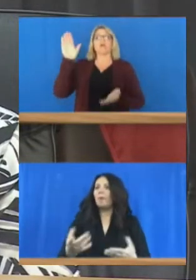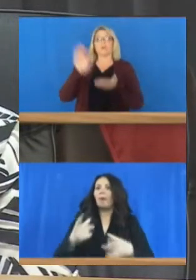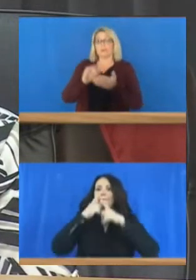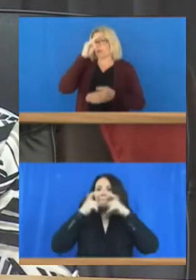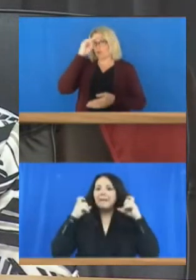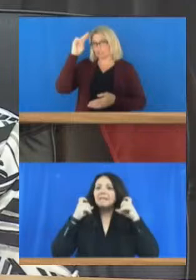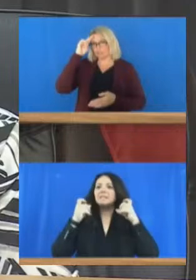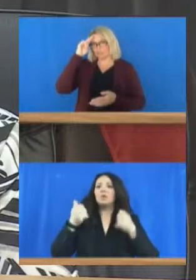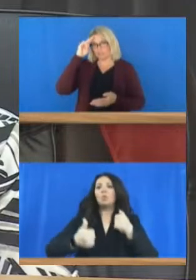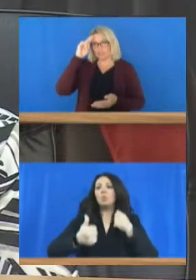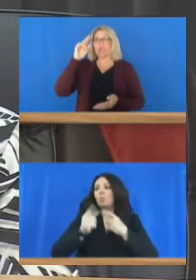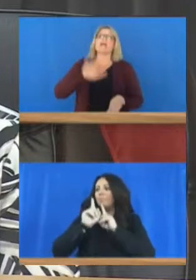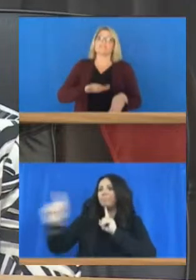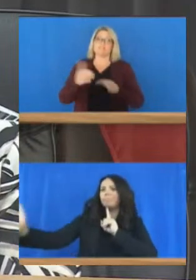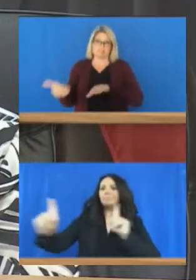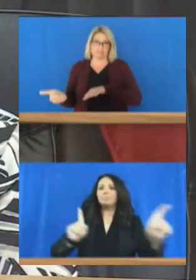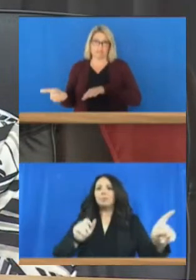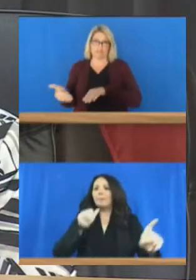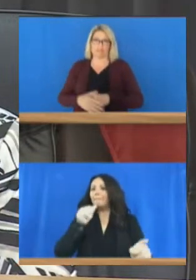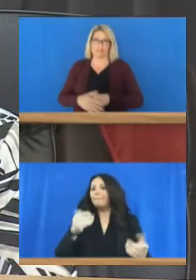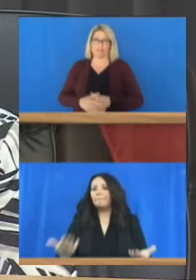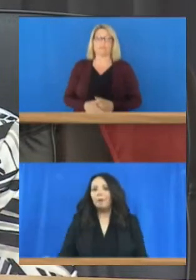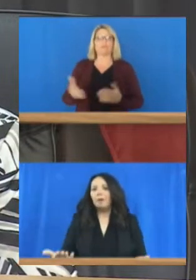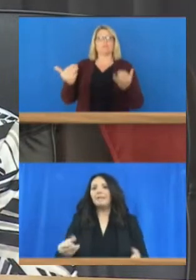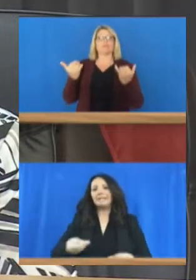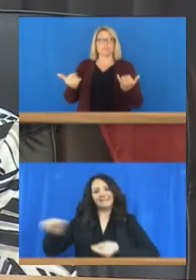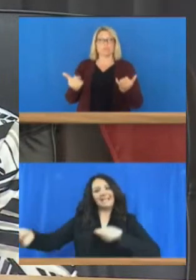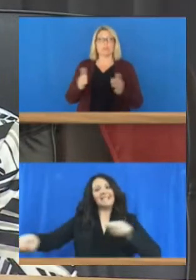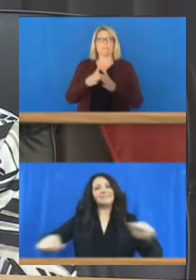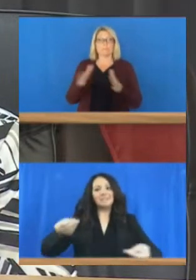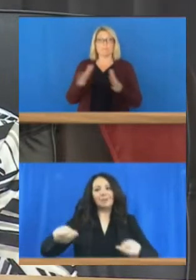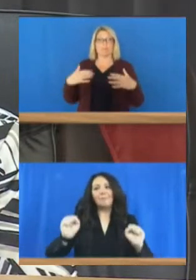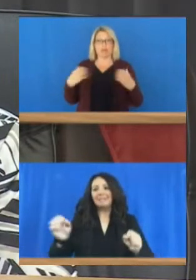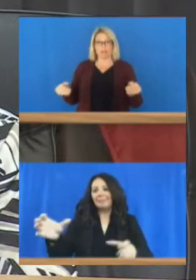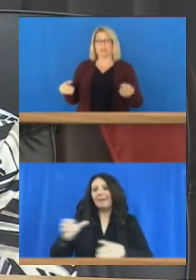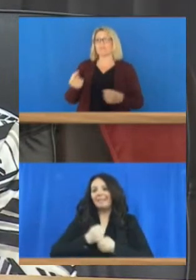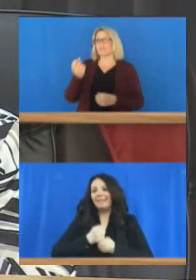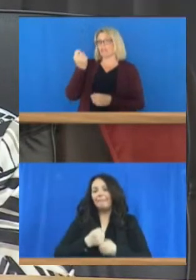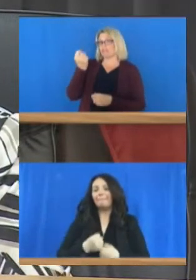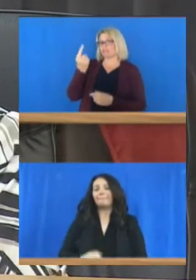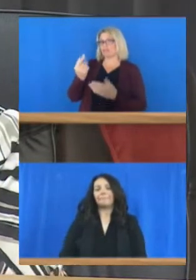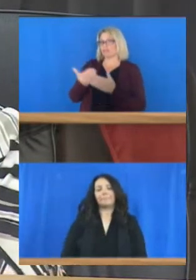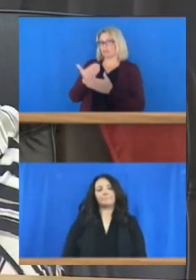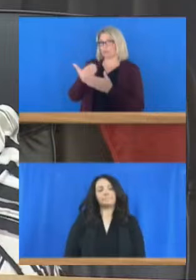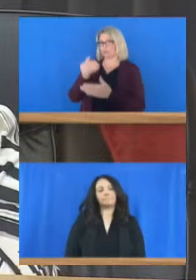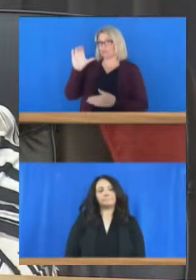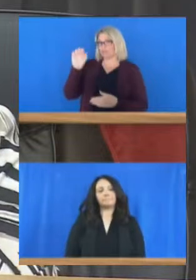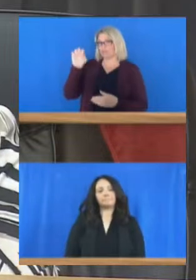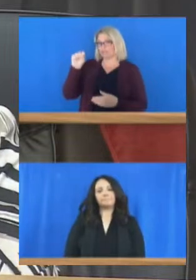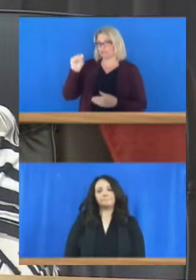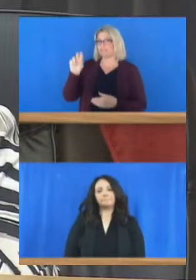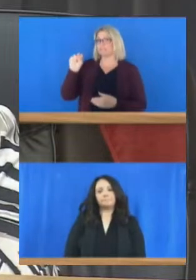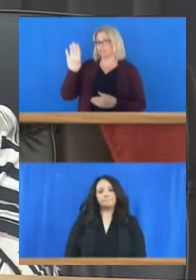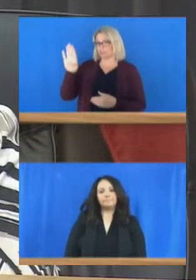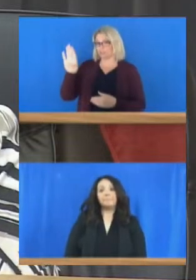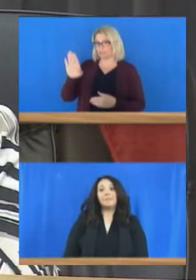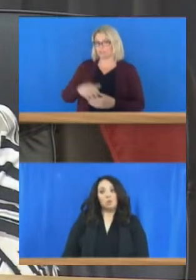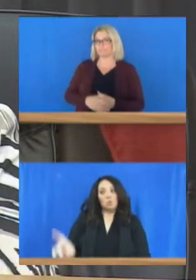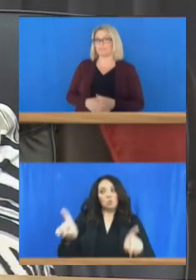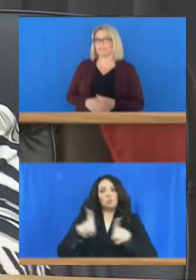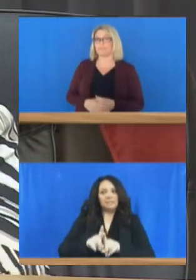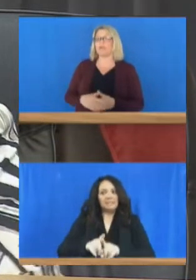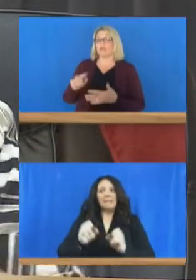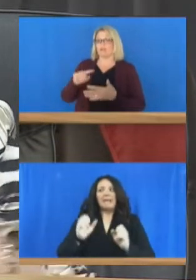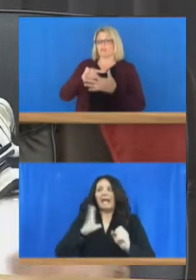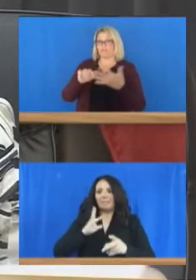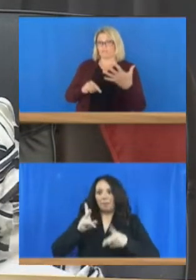for the future so that it is very clear. In Zone 1, which is Moncton and Southeast New Brunswick, there are 3 new cases, and one of these cases